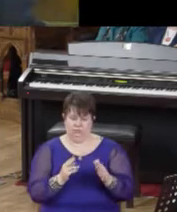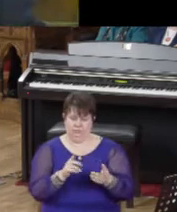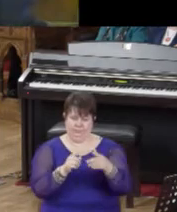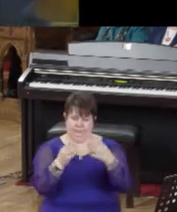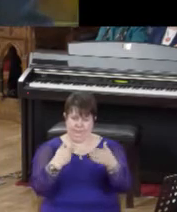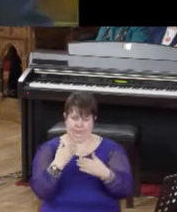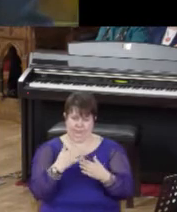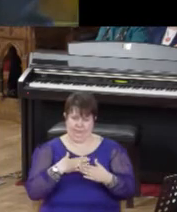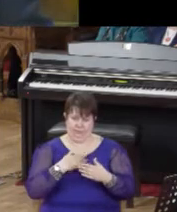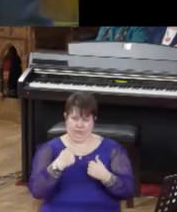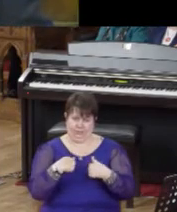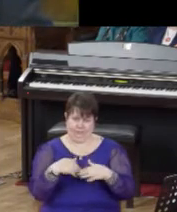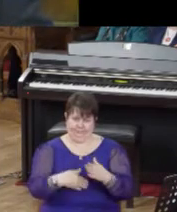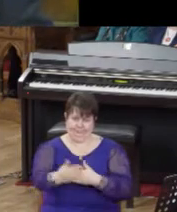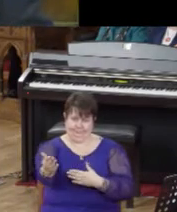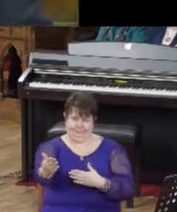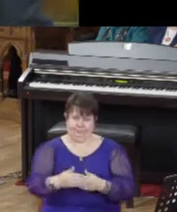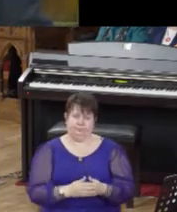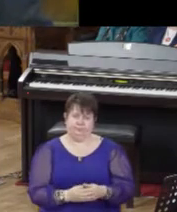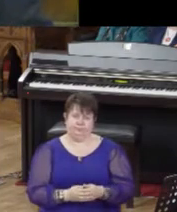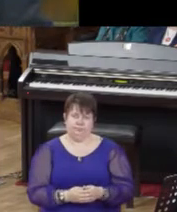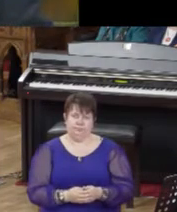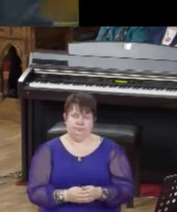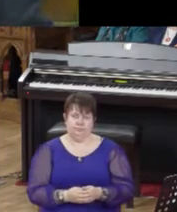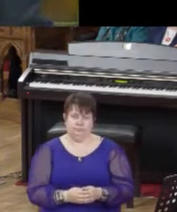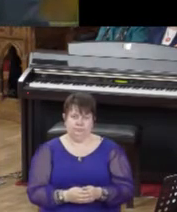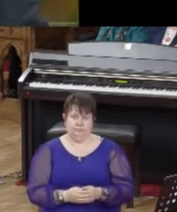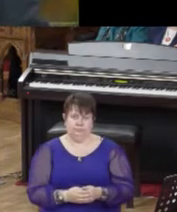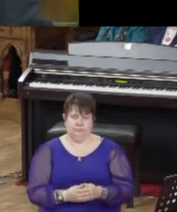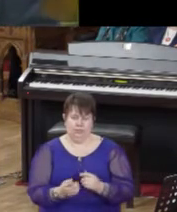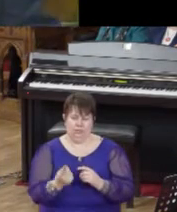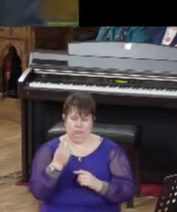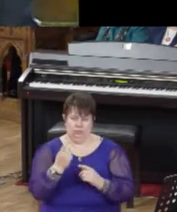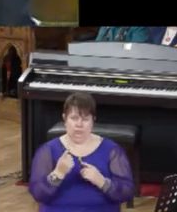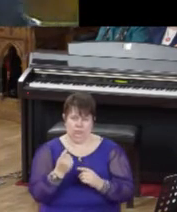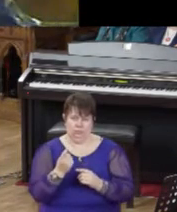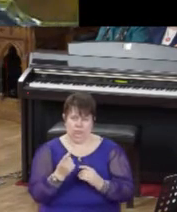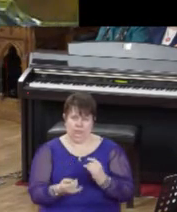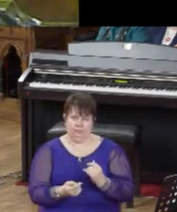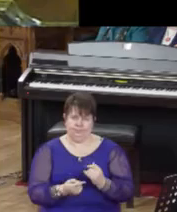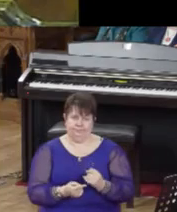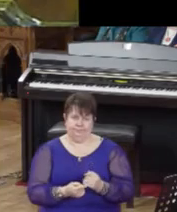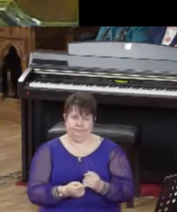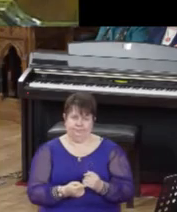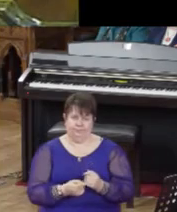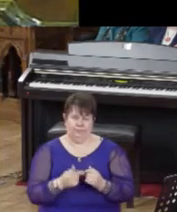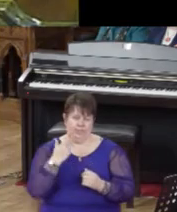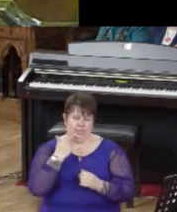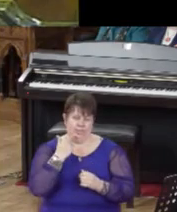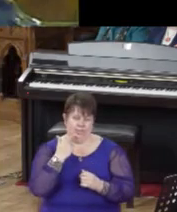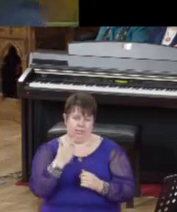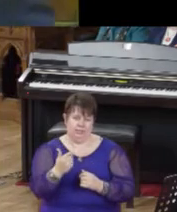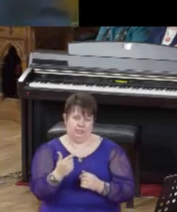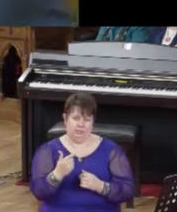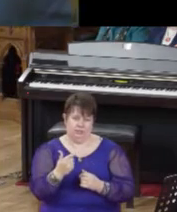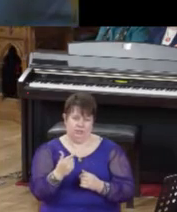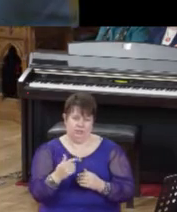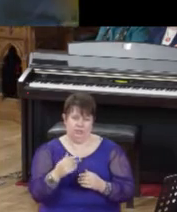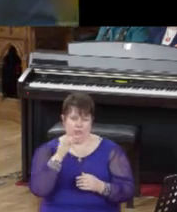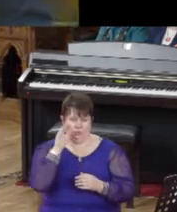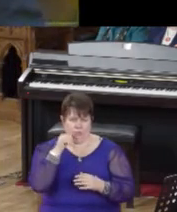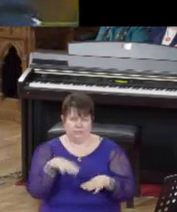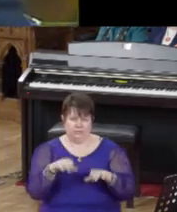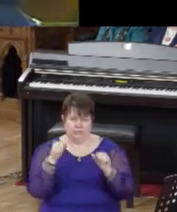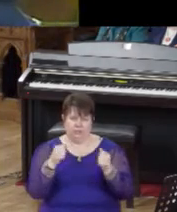left, if you wish. And then just one further thing this morning. Next week we're looking forward to admitting new